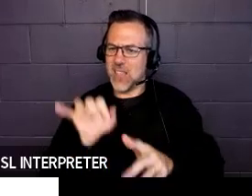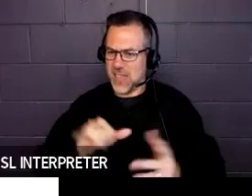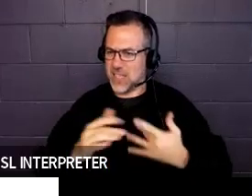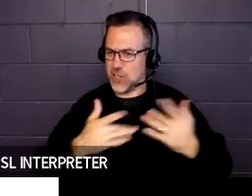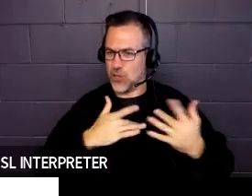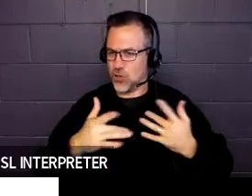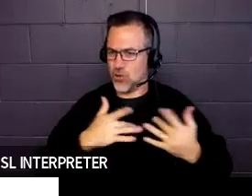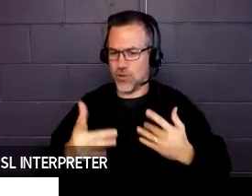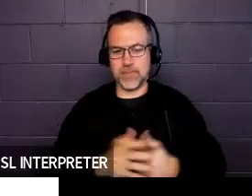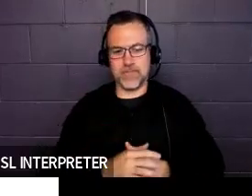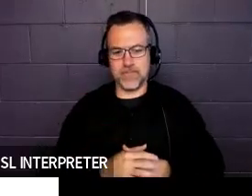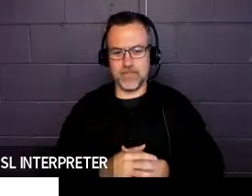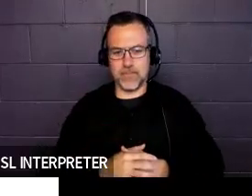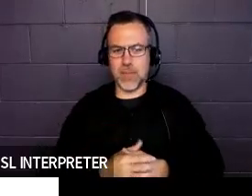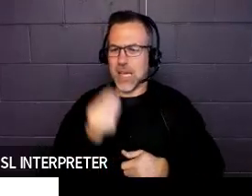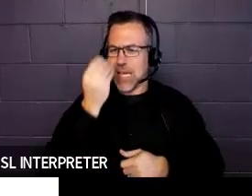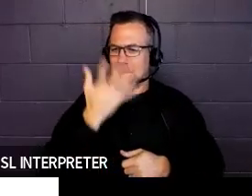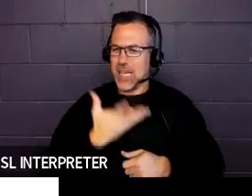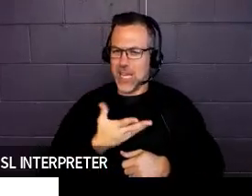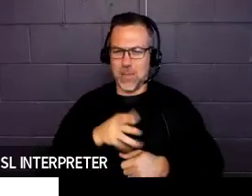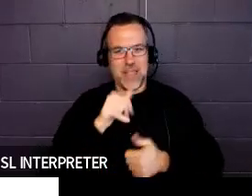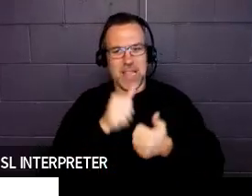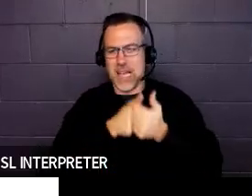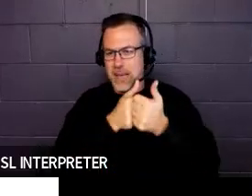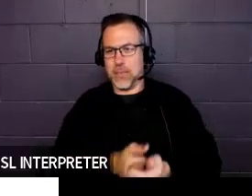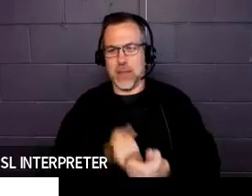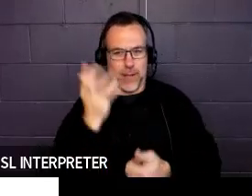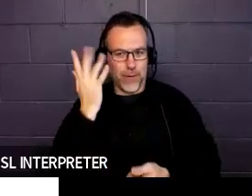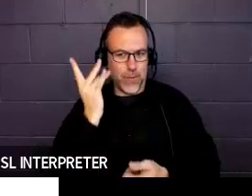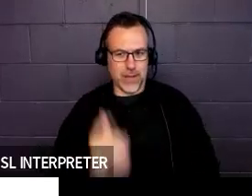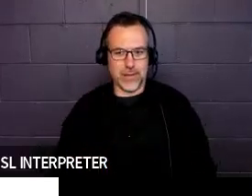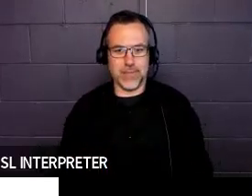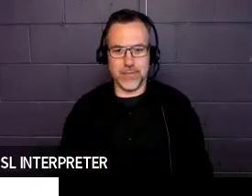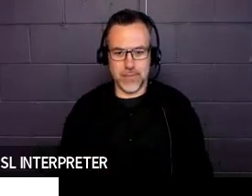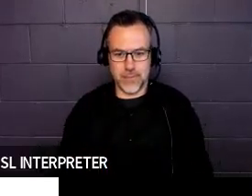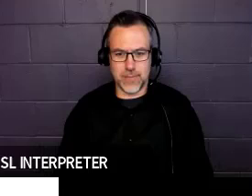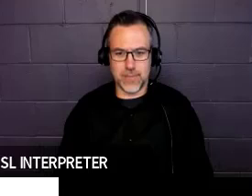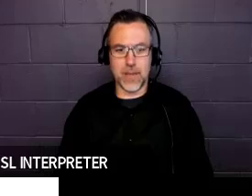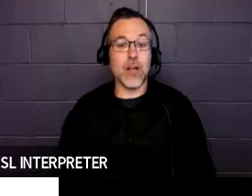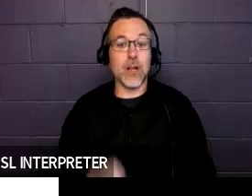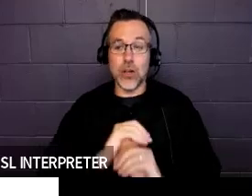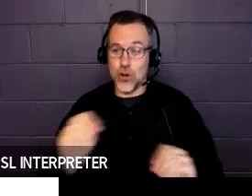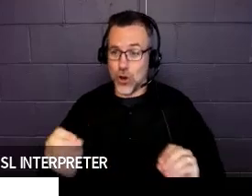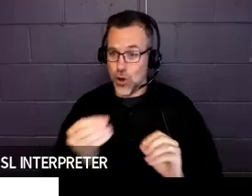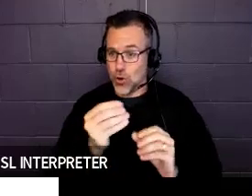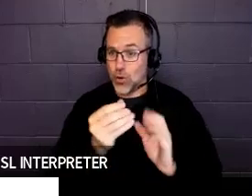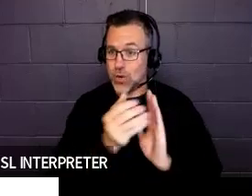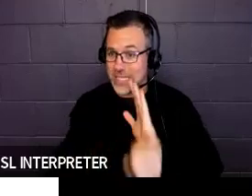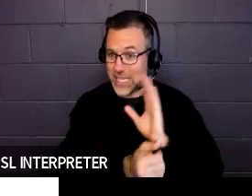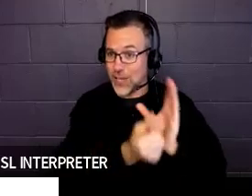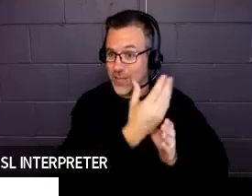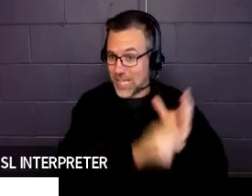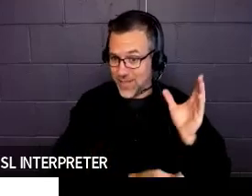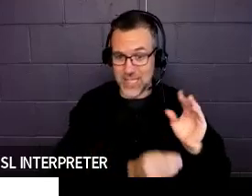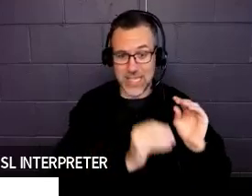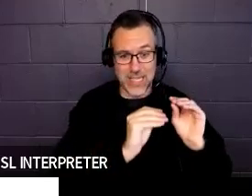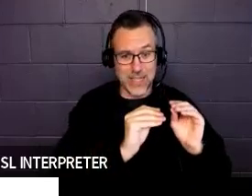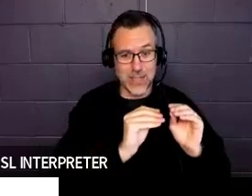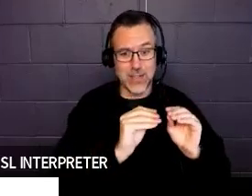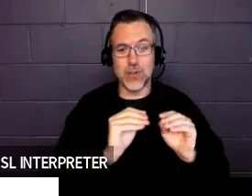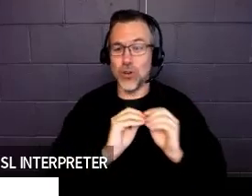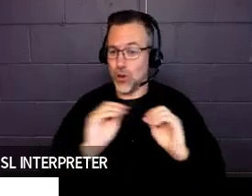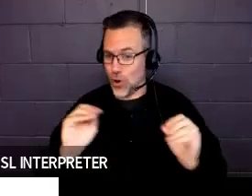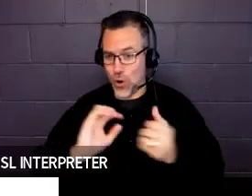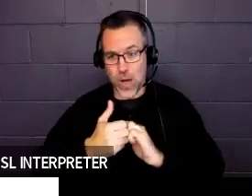Tell us in the chat box why this is not compliant. Right, no skill deficit or how statement. Very